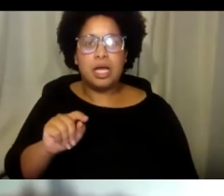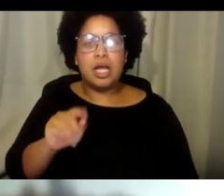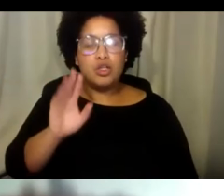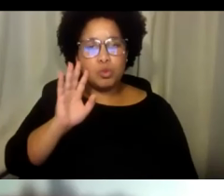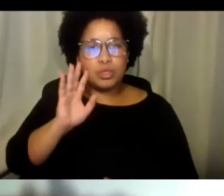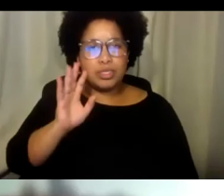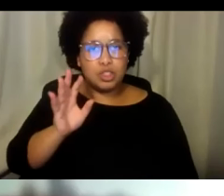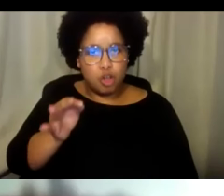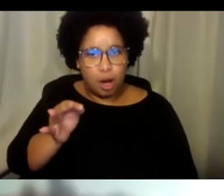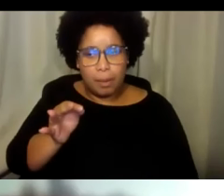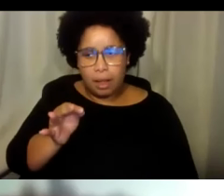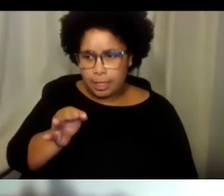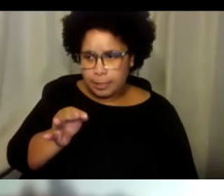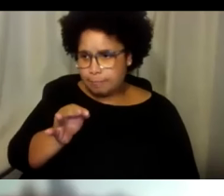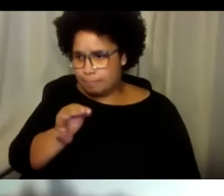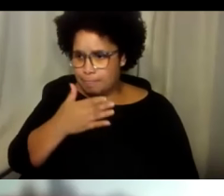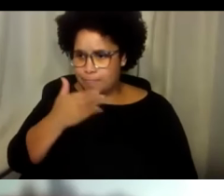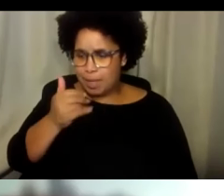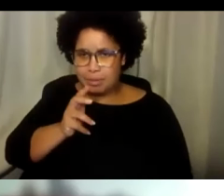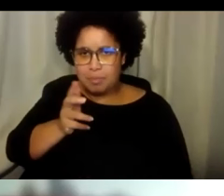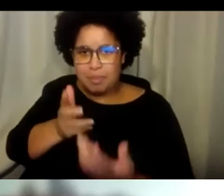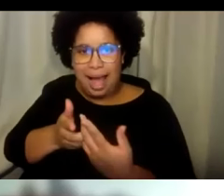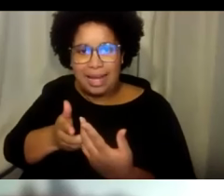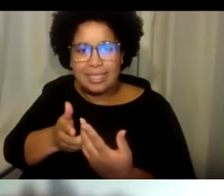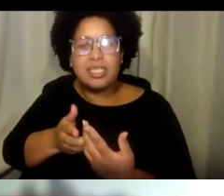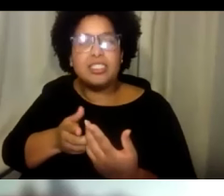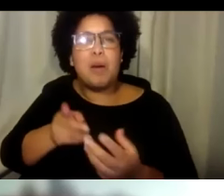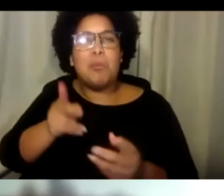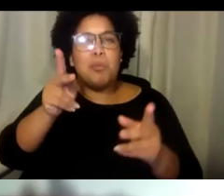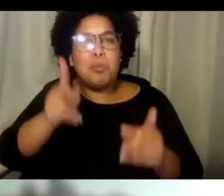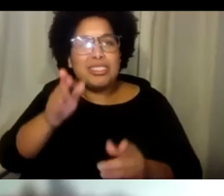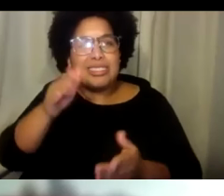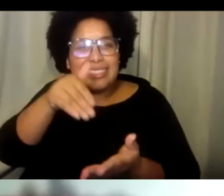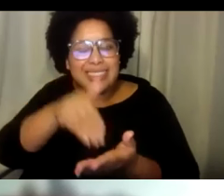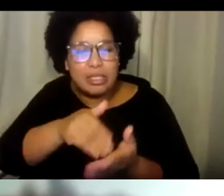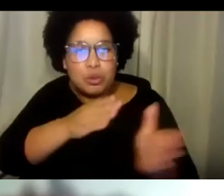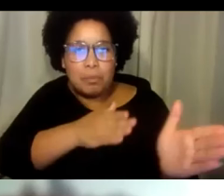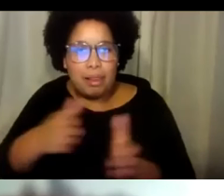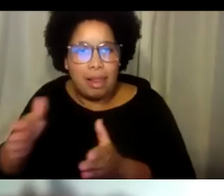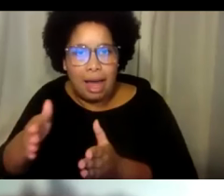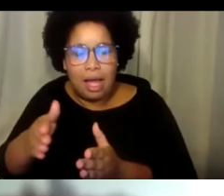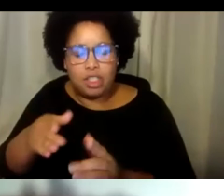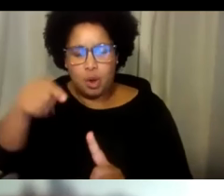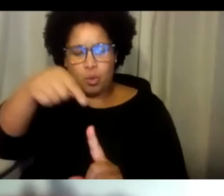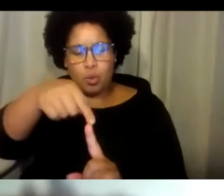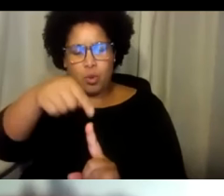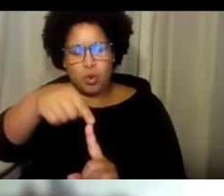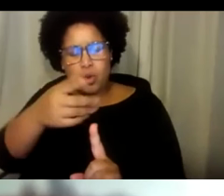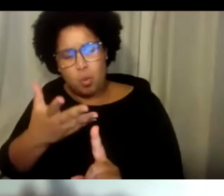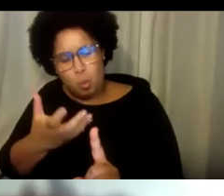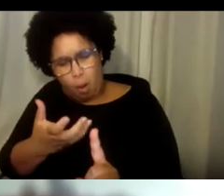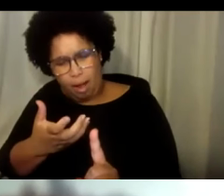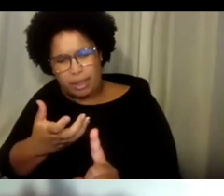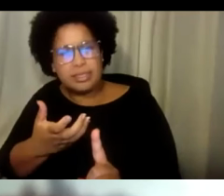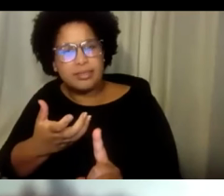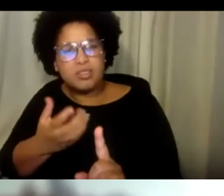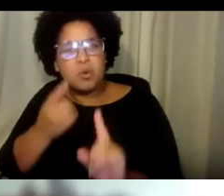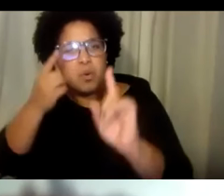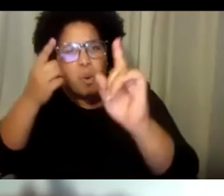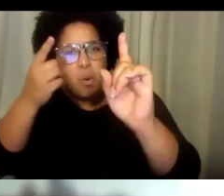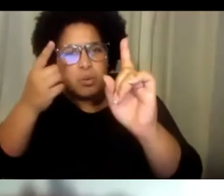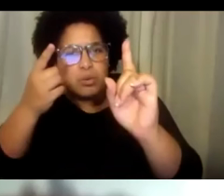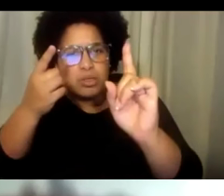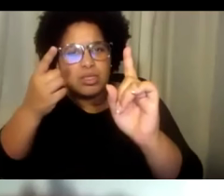person-centered plan what's going to work for somebody. What are their needs? What do they want to achieve with assistive